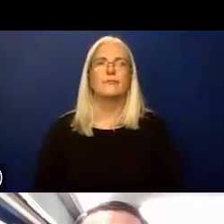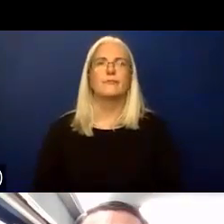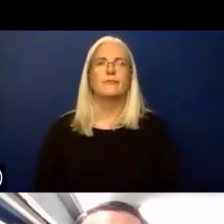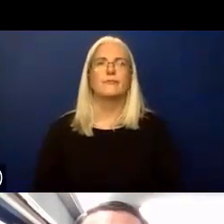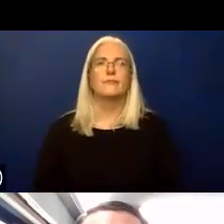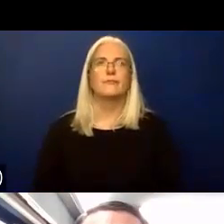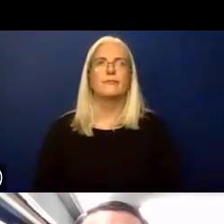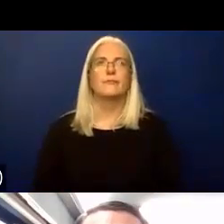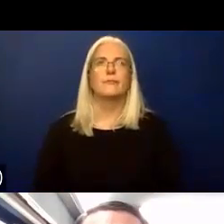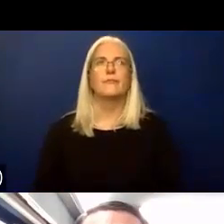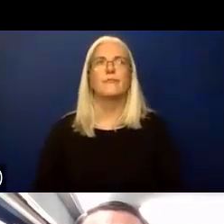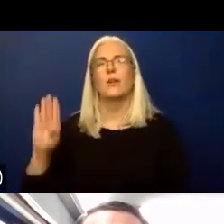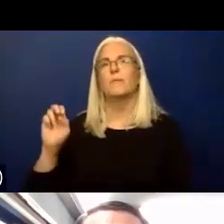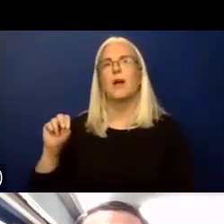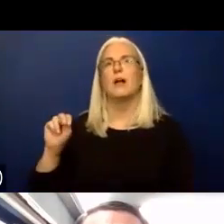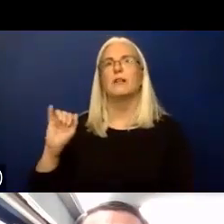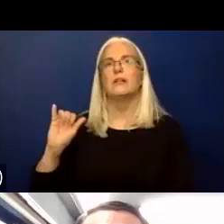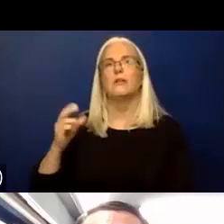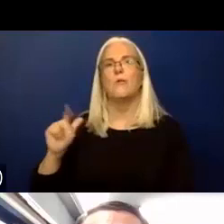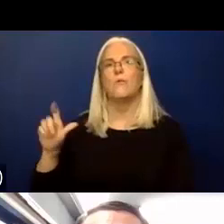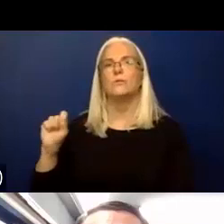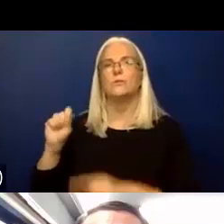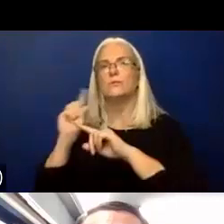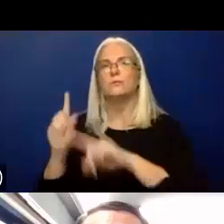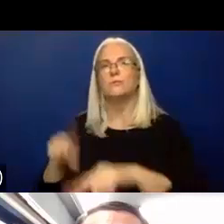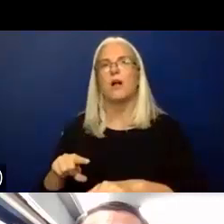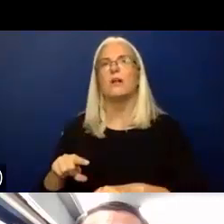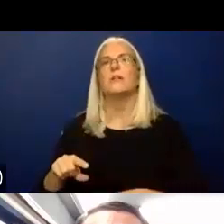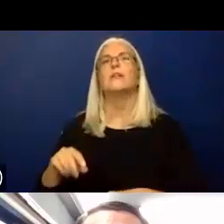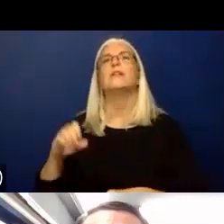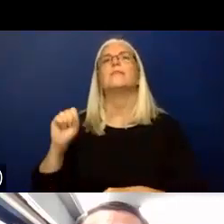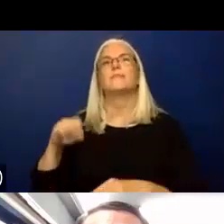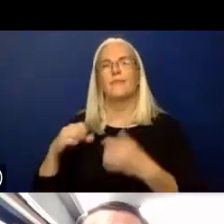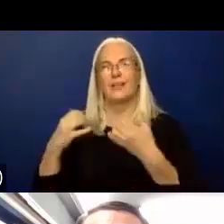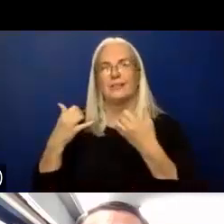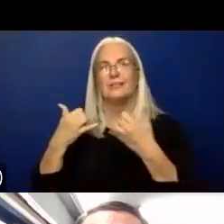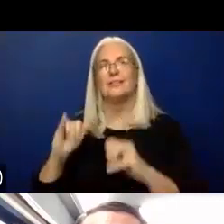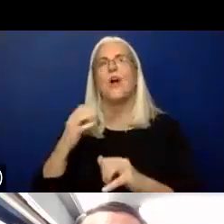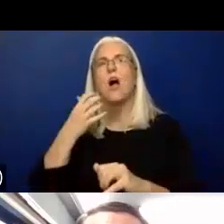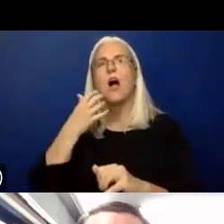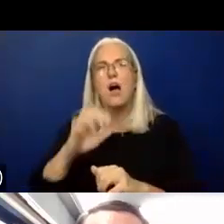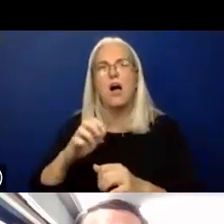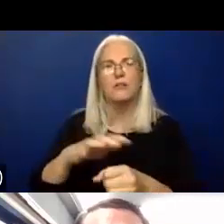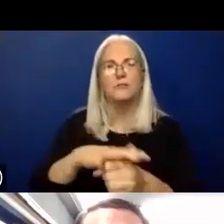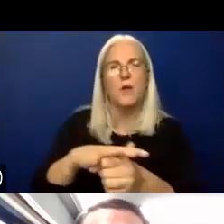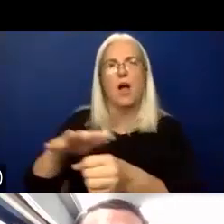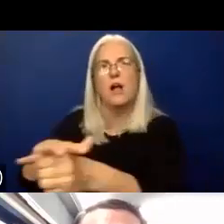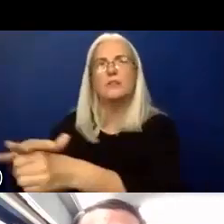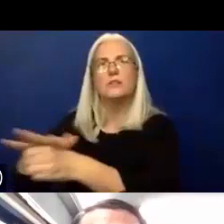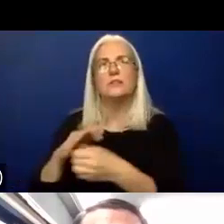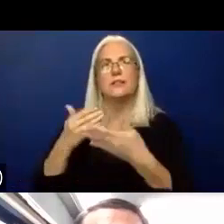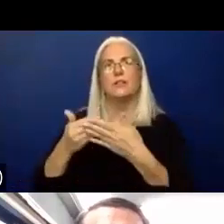There are still hot spots and fire that we have to button up on the southern portion over in Sugarloaf. However, as far